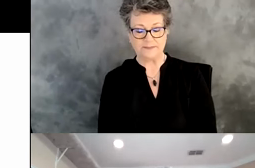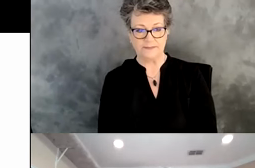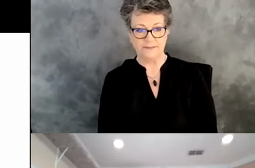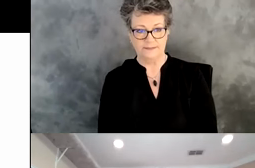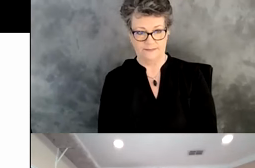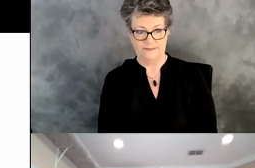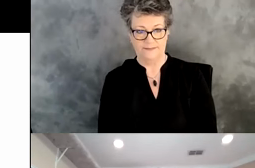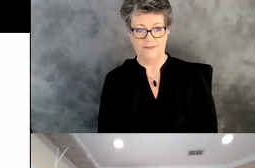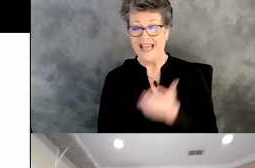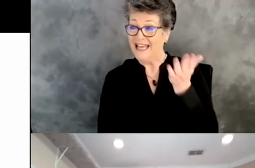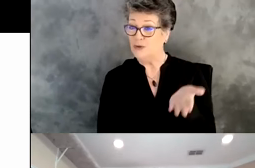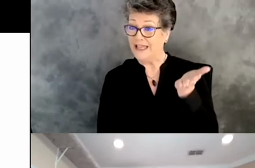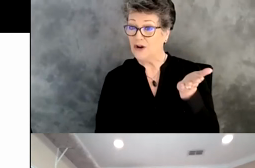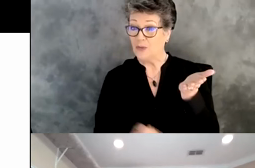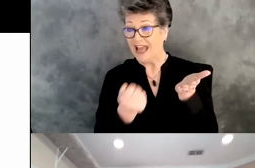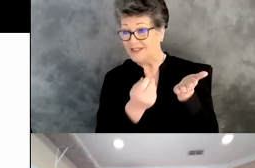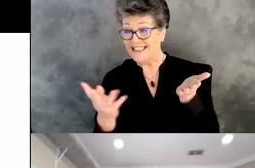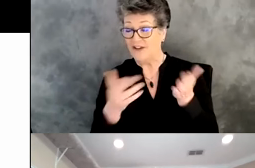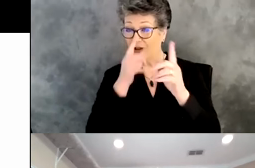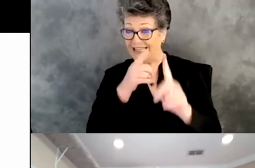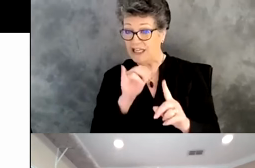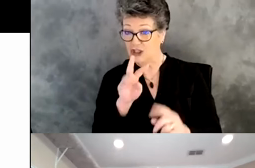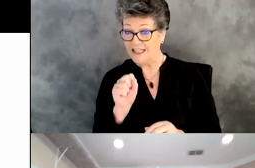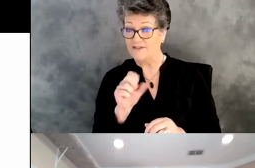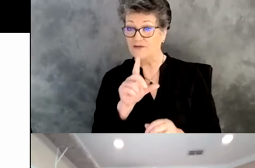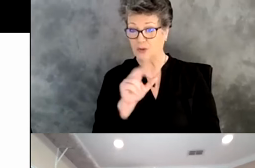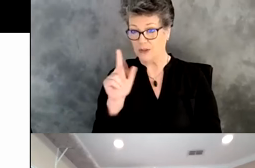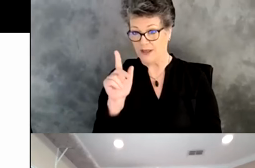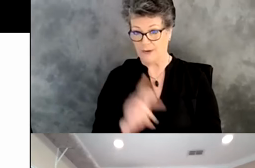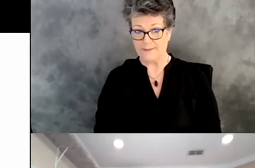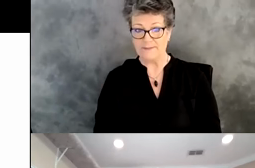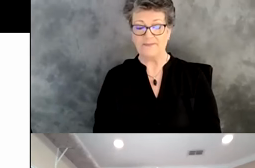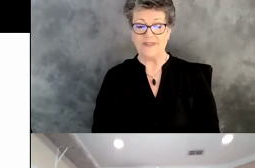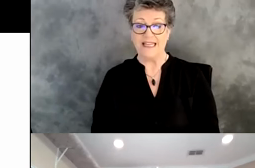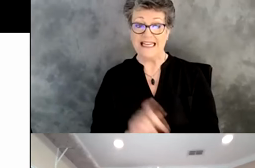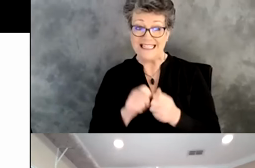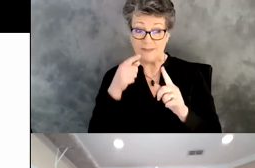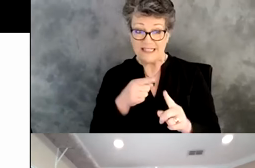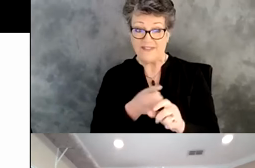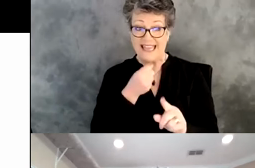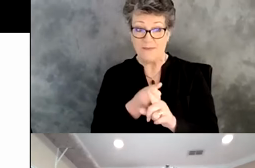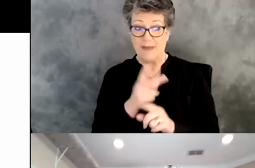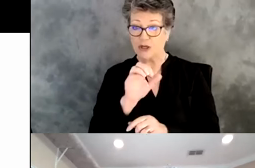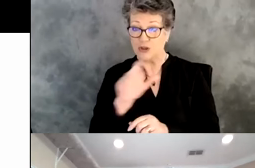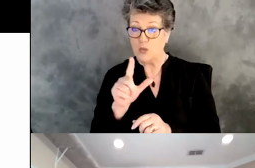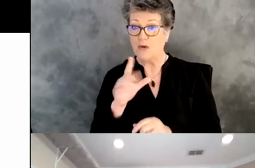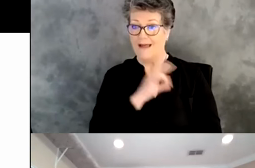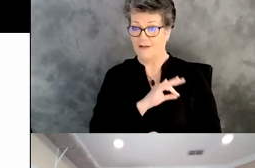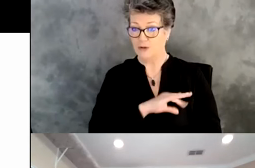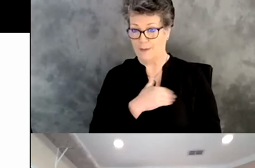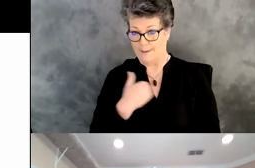Okay, so here on the slide, we have several initiatives for 2023 and specifically that impact dual eligible members. So we